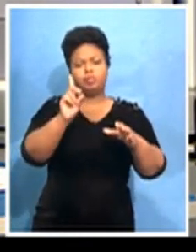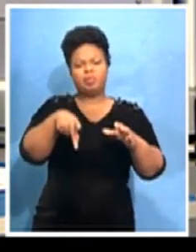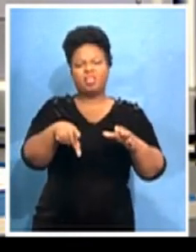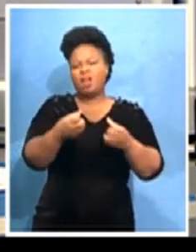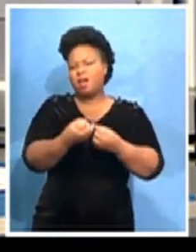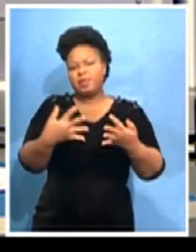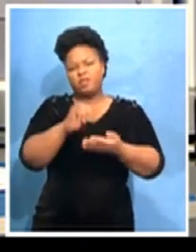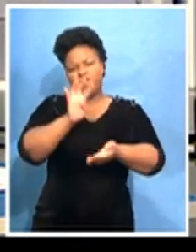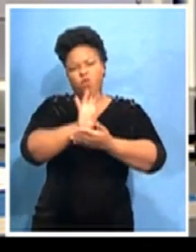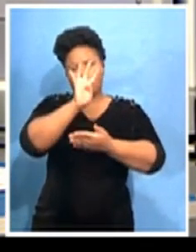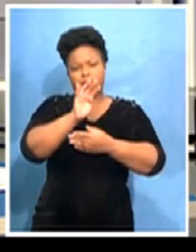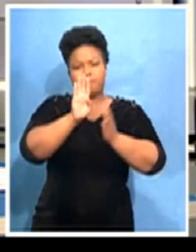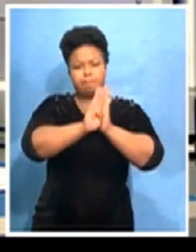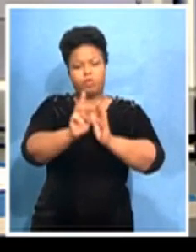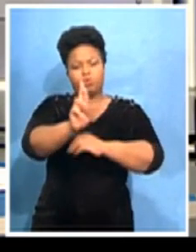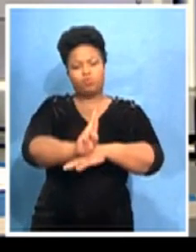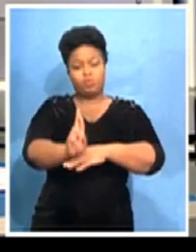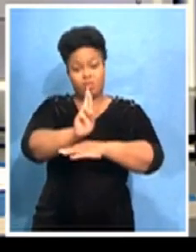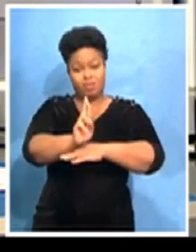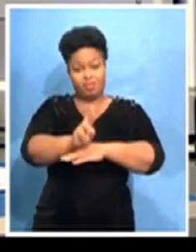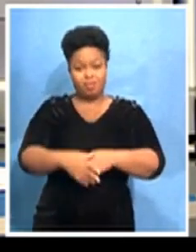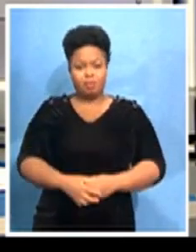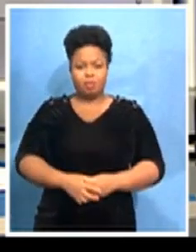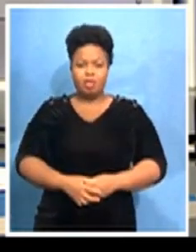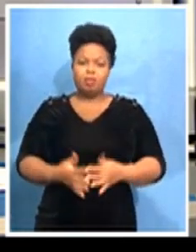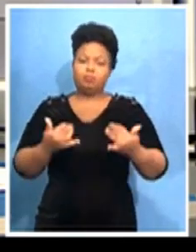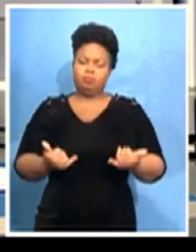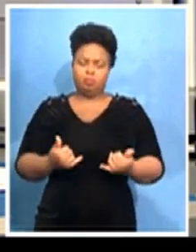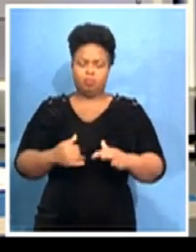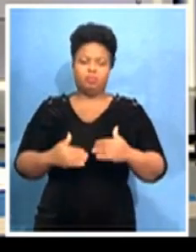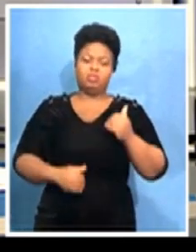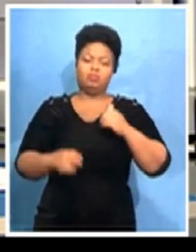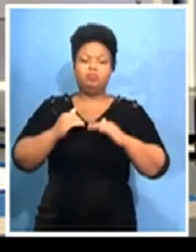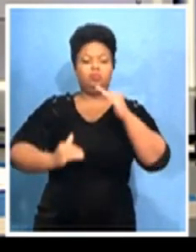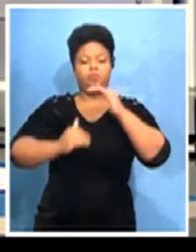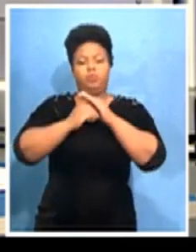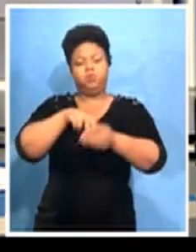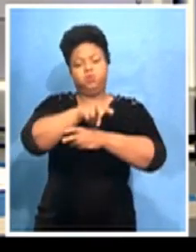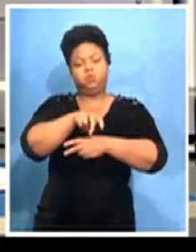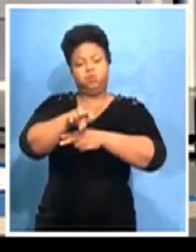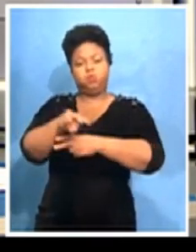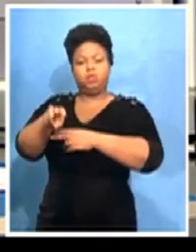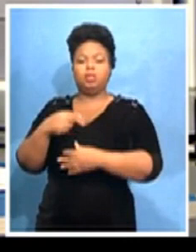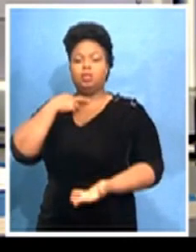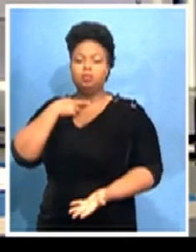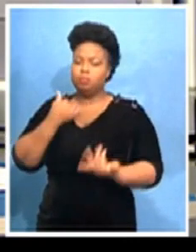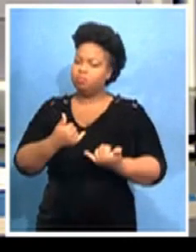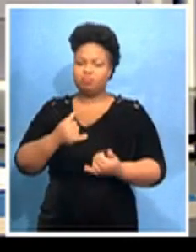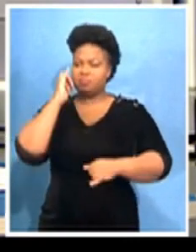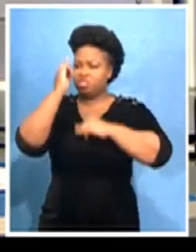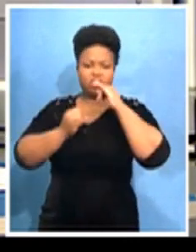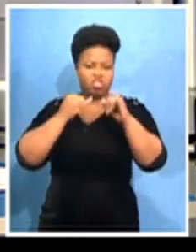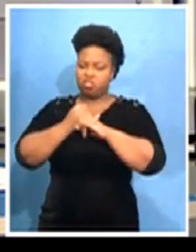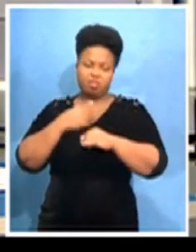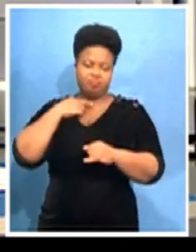GDP. Stringent travel regulations have clamped down on the lucrative international market from popular destinations like the